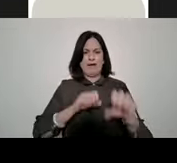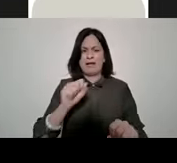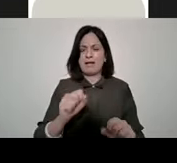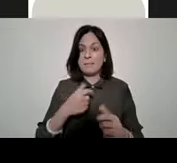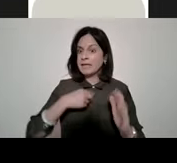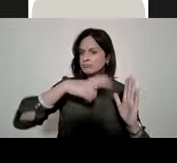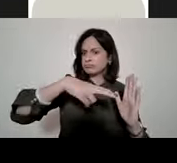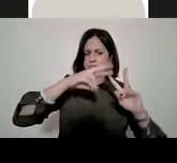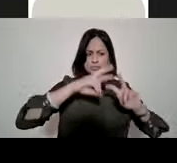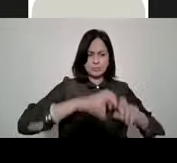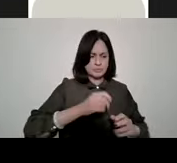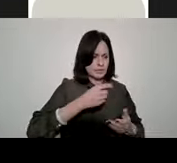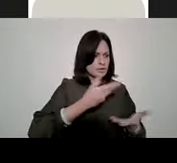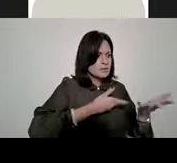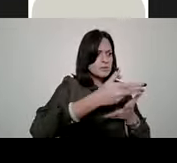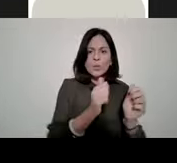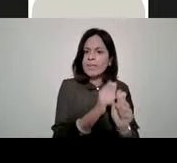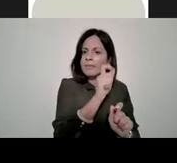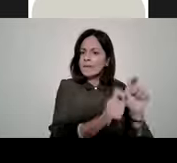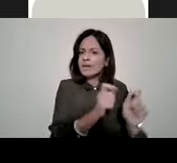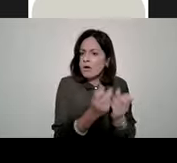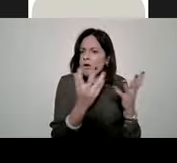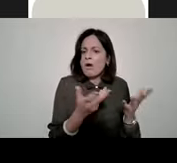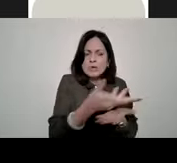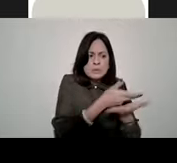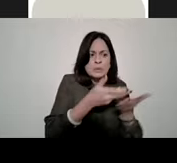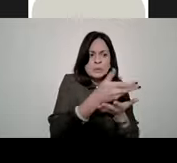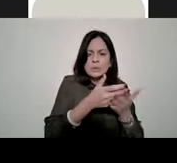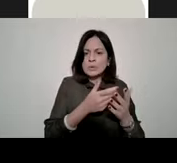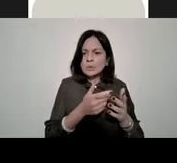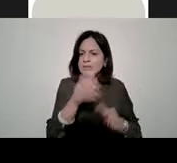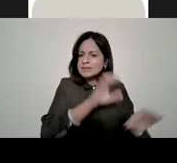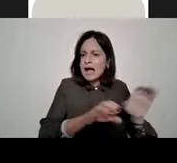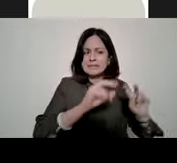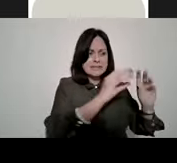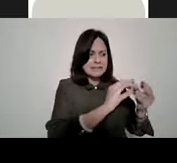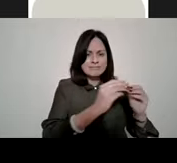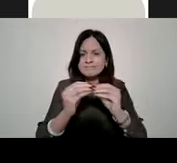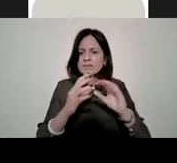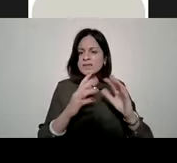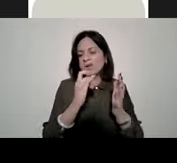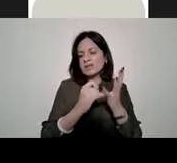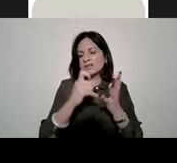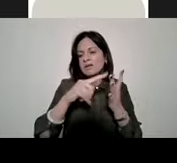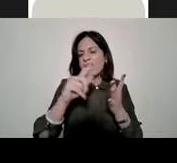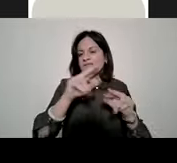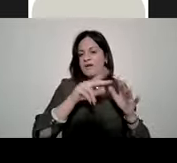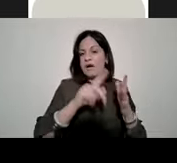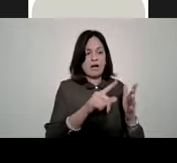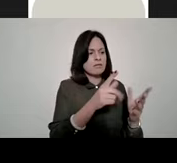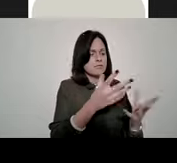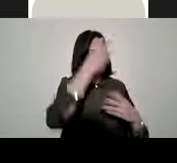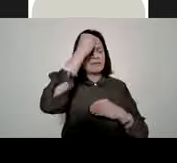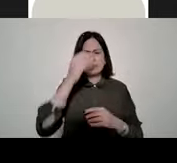lot about it and talking to a lot of people, and it seems sort of science, you know, sort of, as I said, science fiction. But these kinds of things are happening